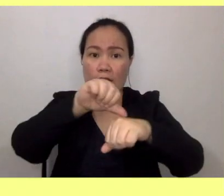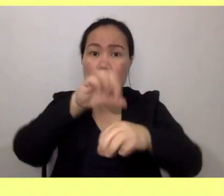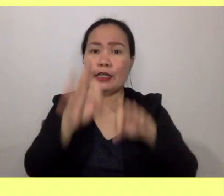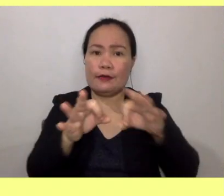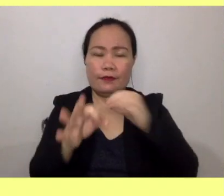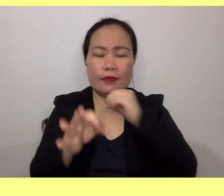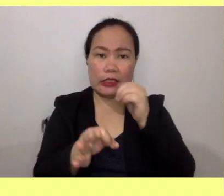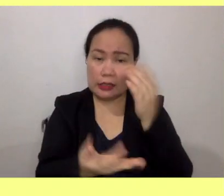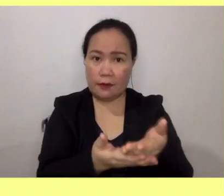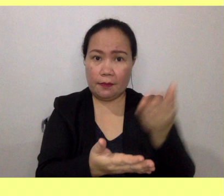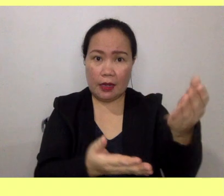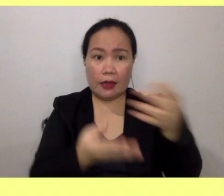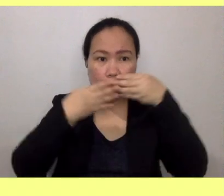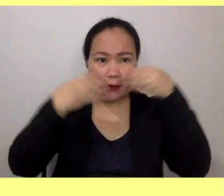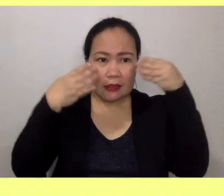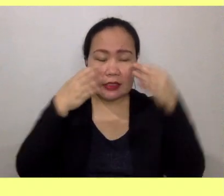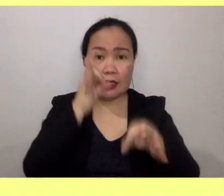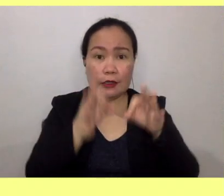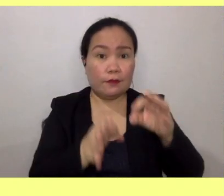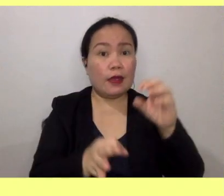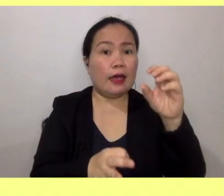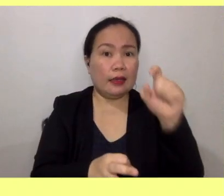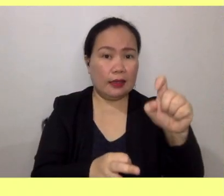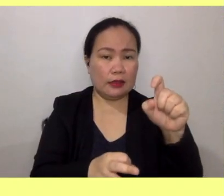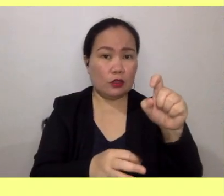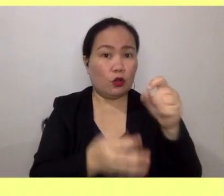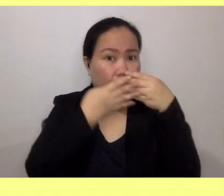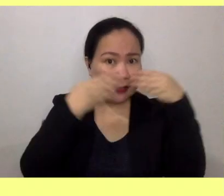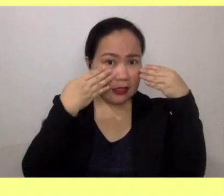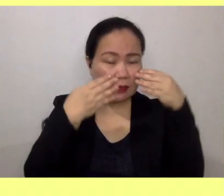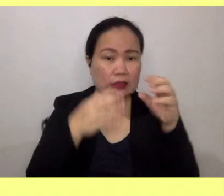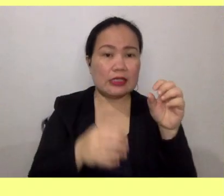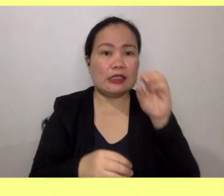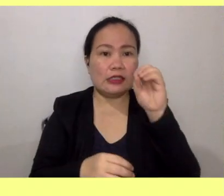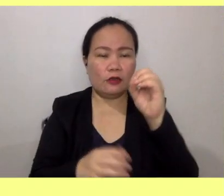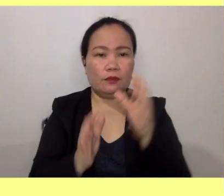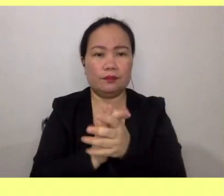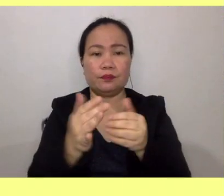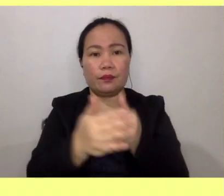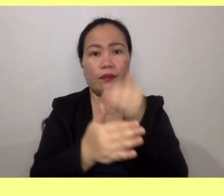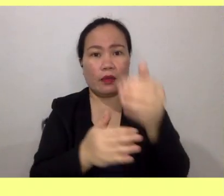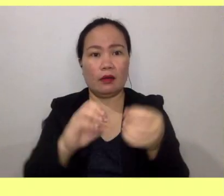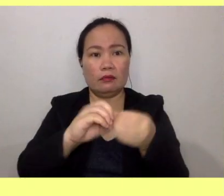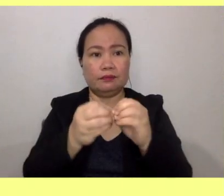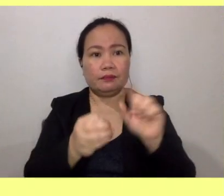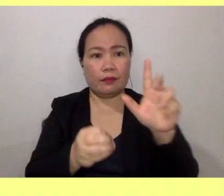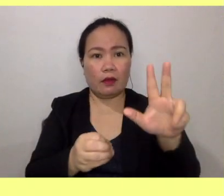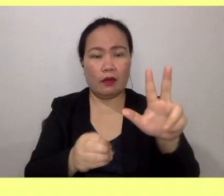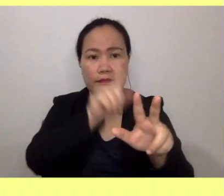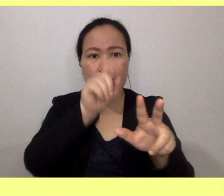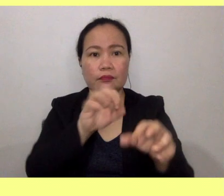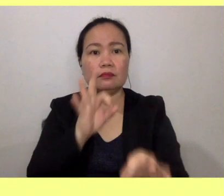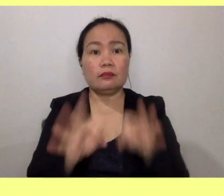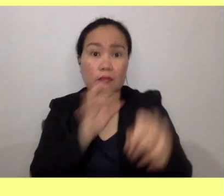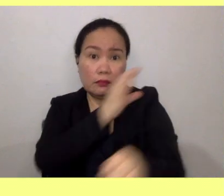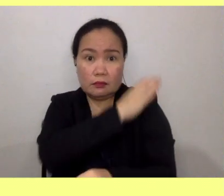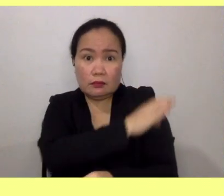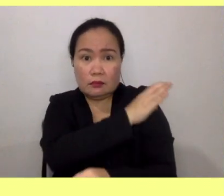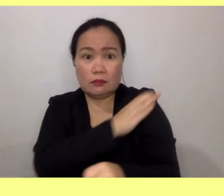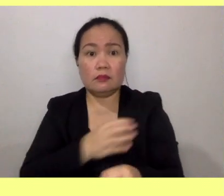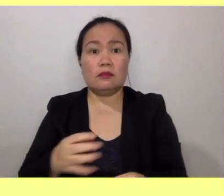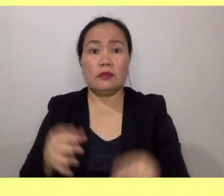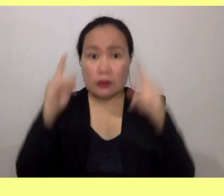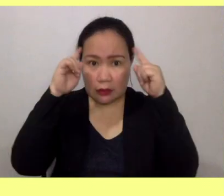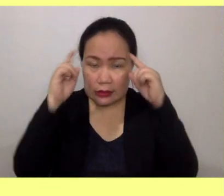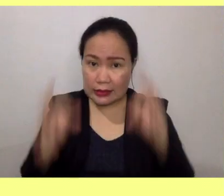hindi sila bibili ng face mask. So, if your X is 0. Okay, next. If